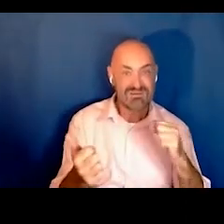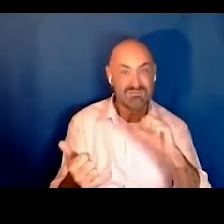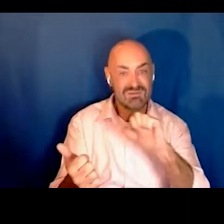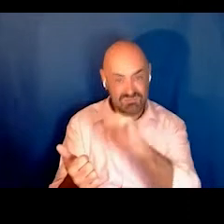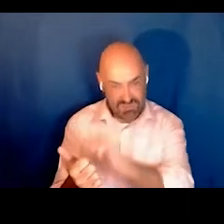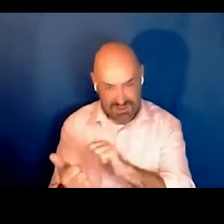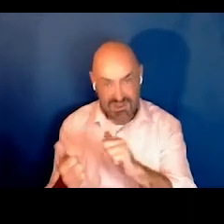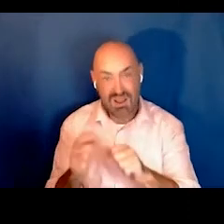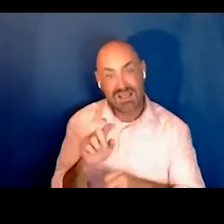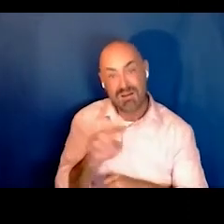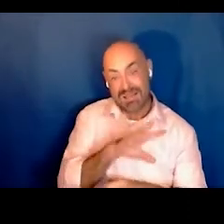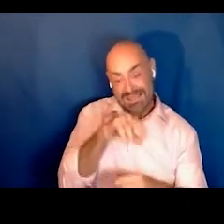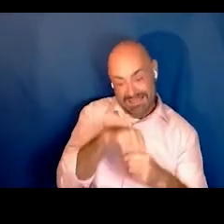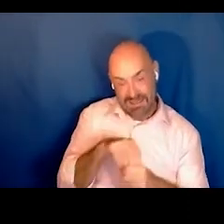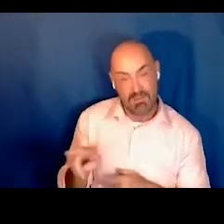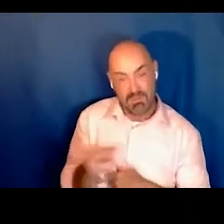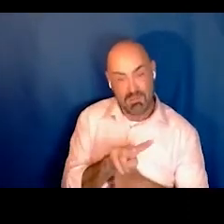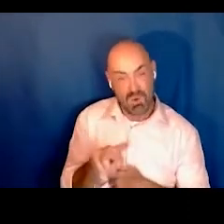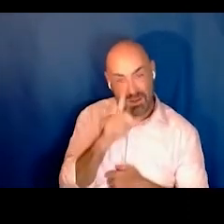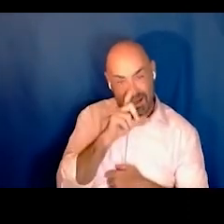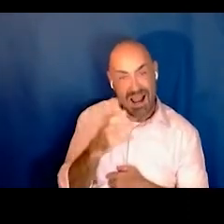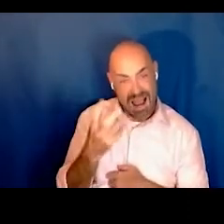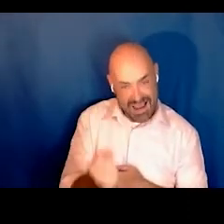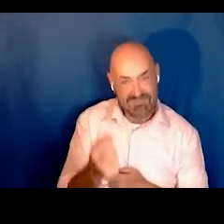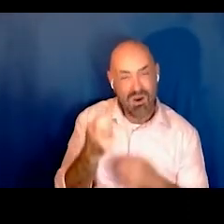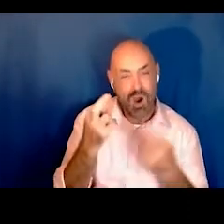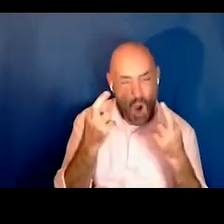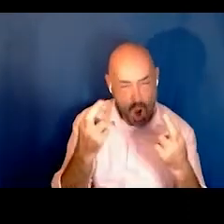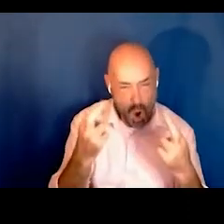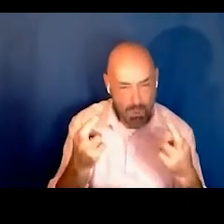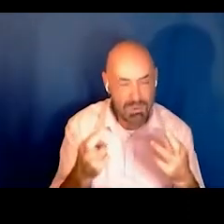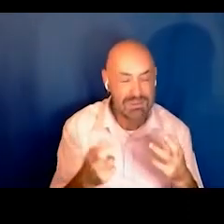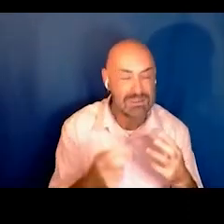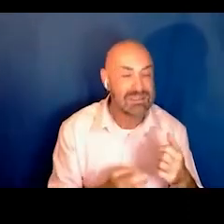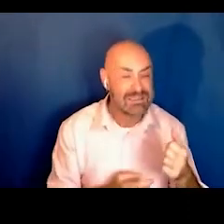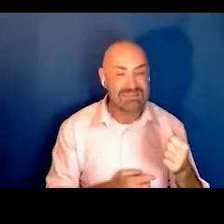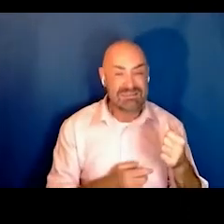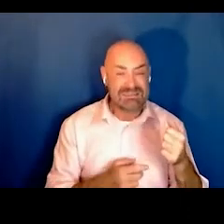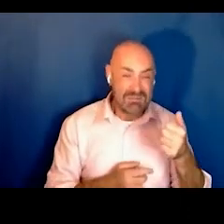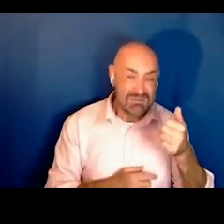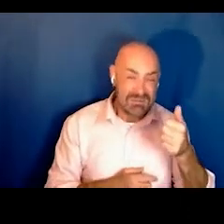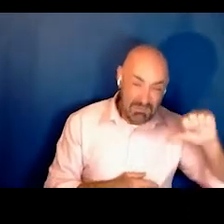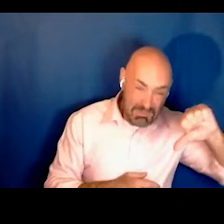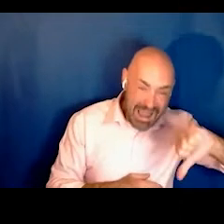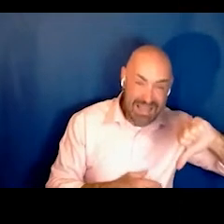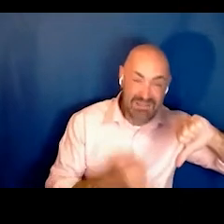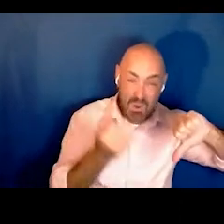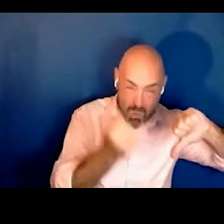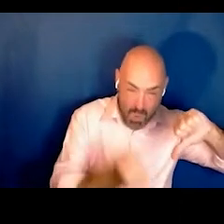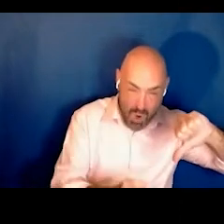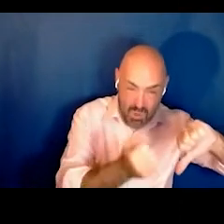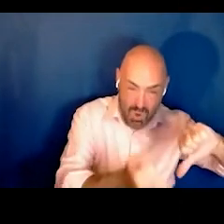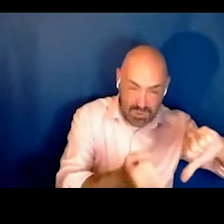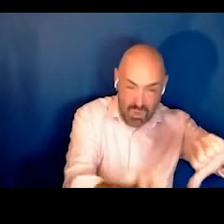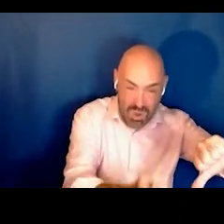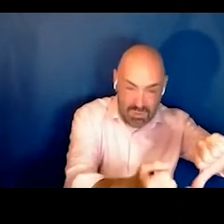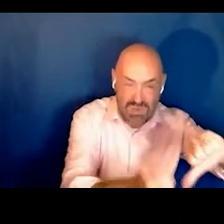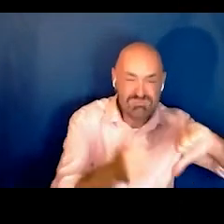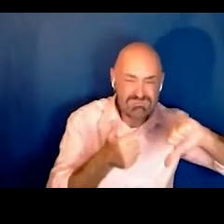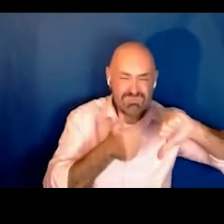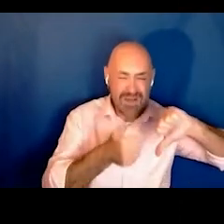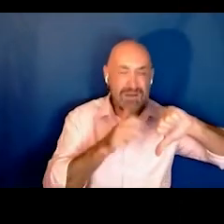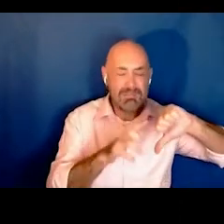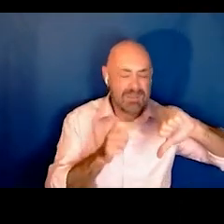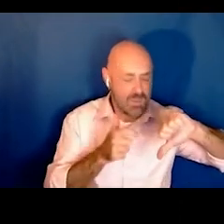hope. So things are bad, they're getting worse. But no matter at what point we're at,